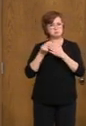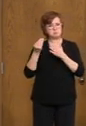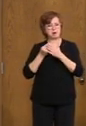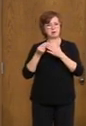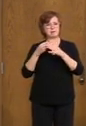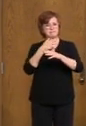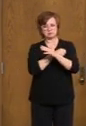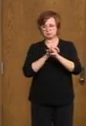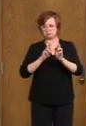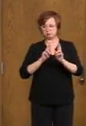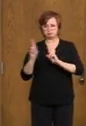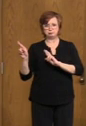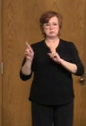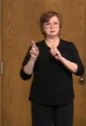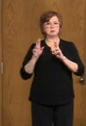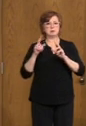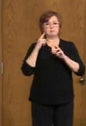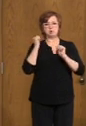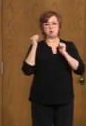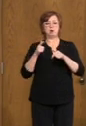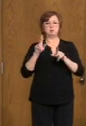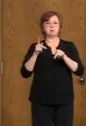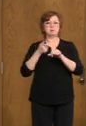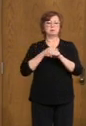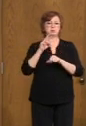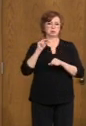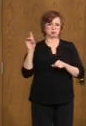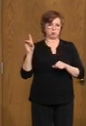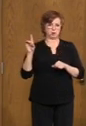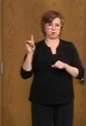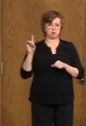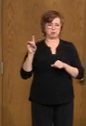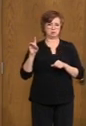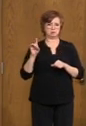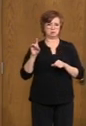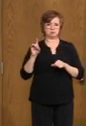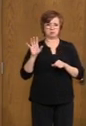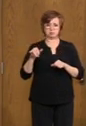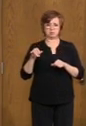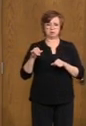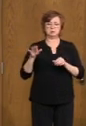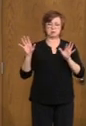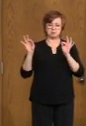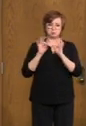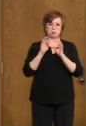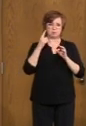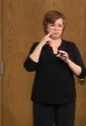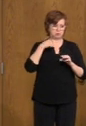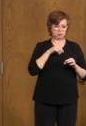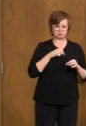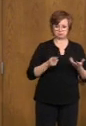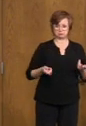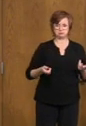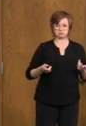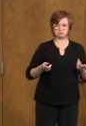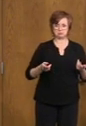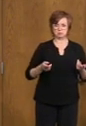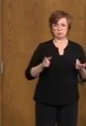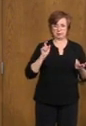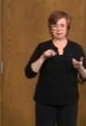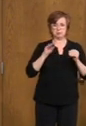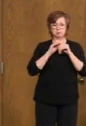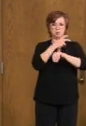and making them available to North Dakotans. And I think that speaks to the importance of us having access to a large